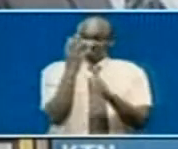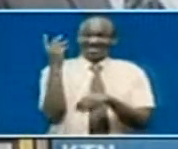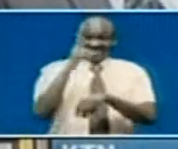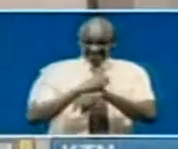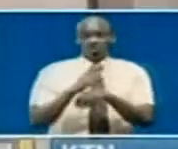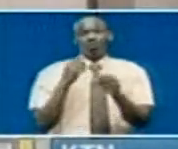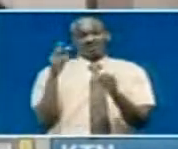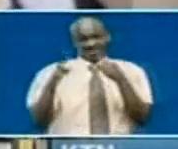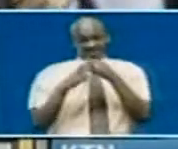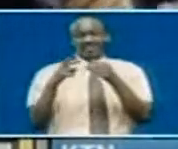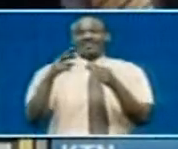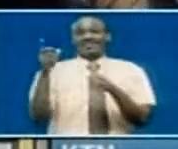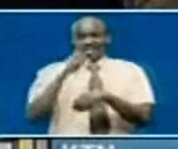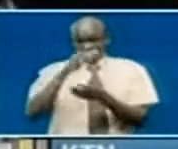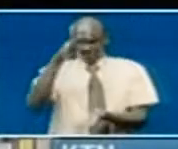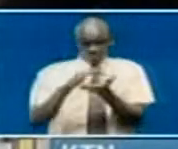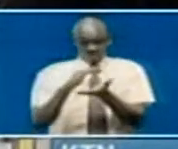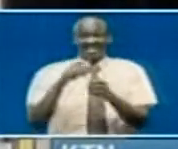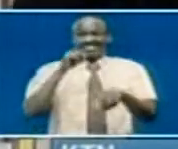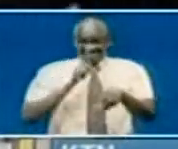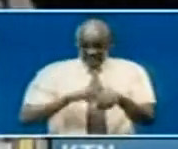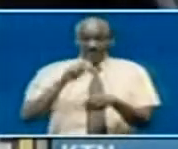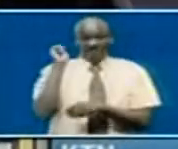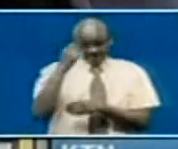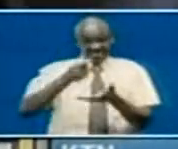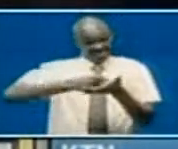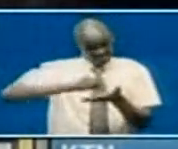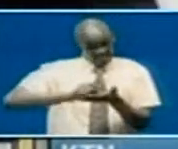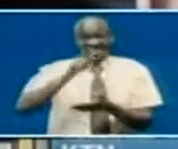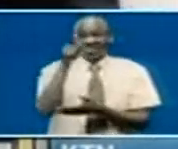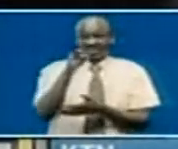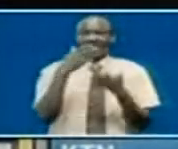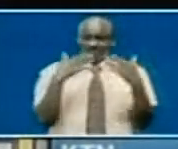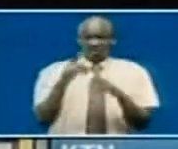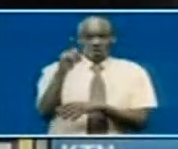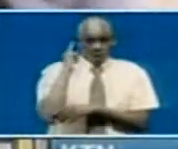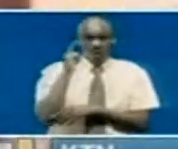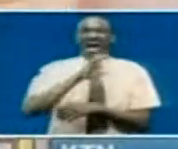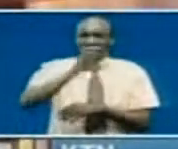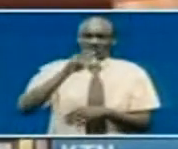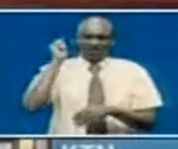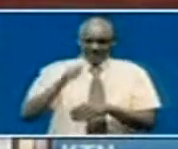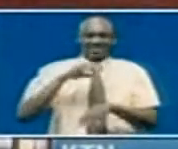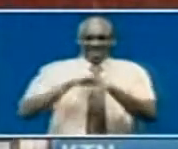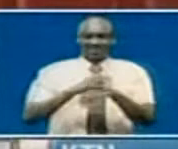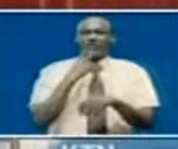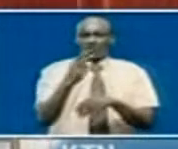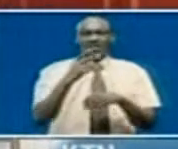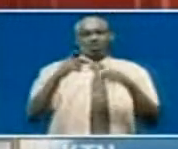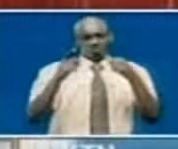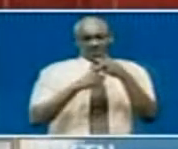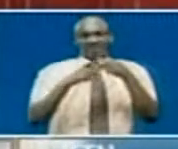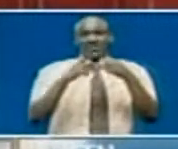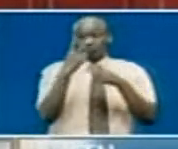7 days. Translation: once the president has sent the bill into law, counties should receive the 226